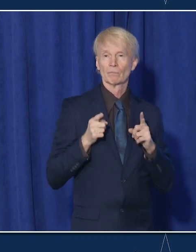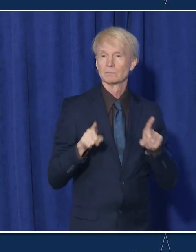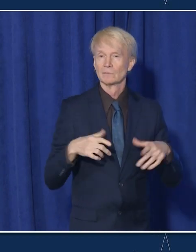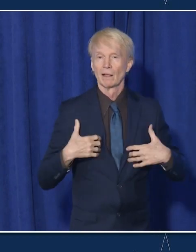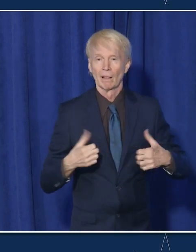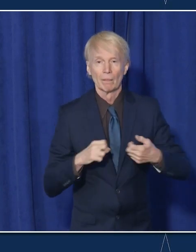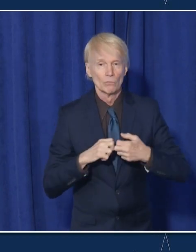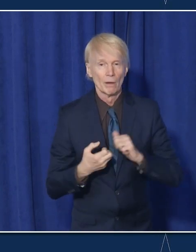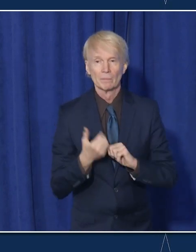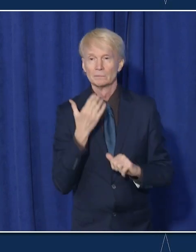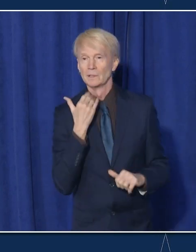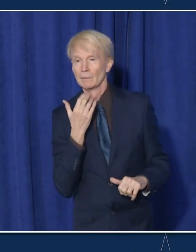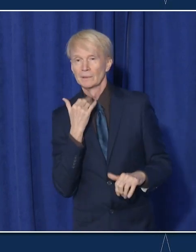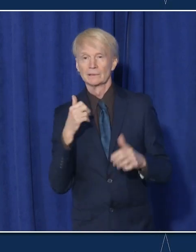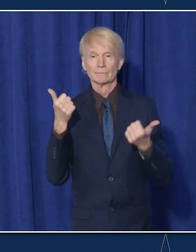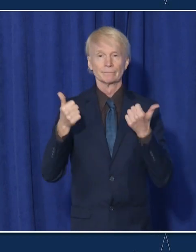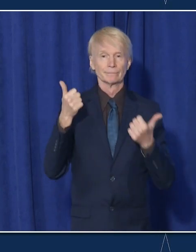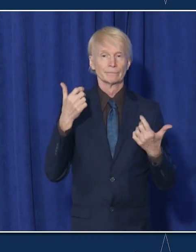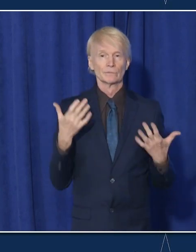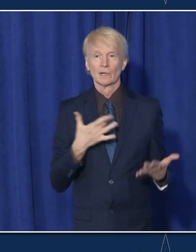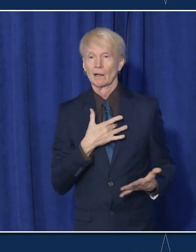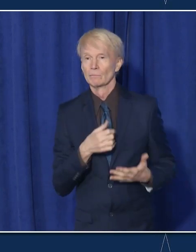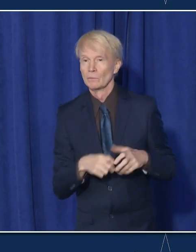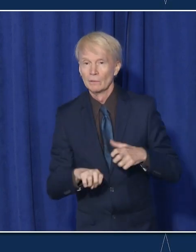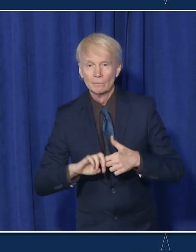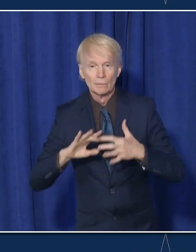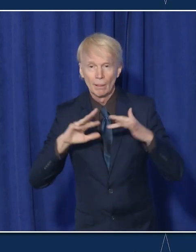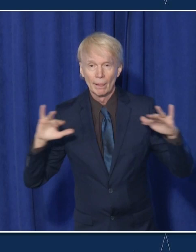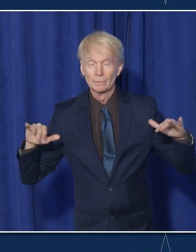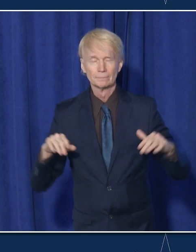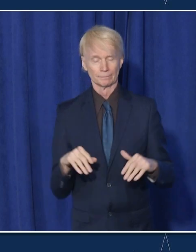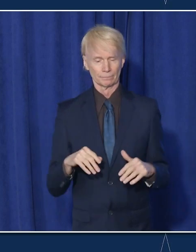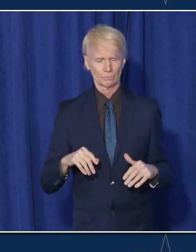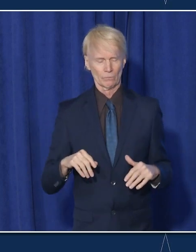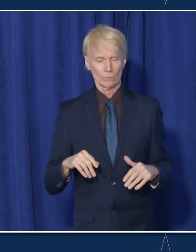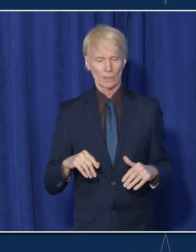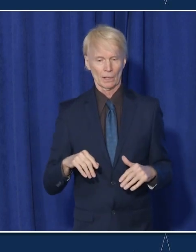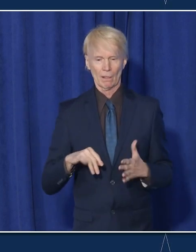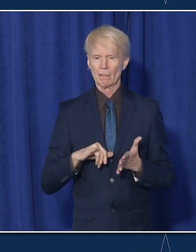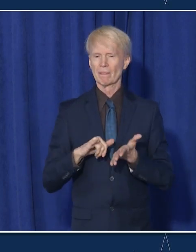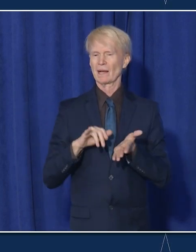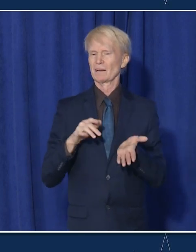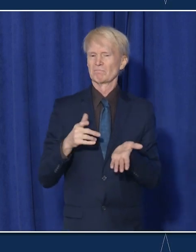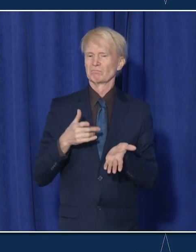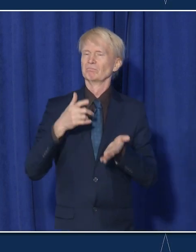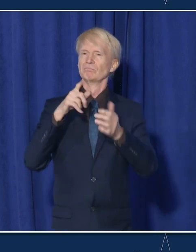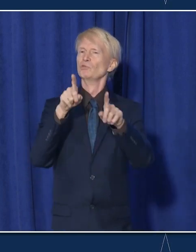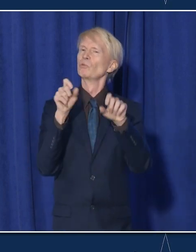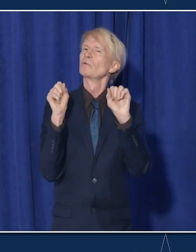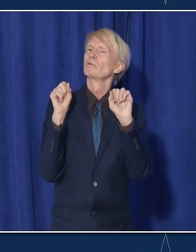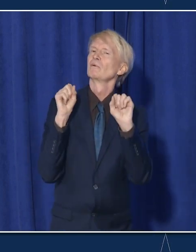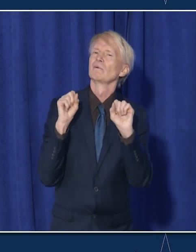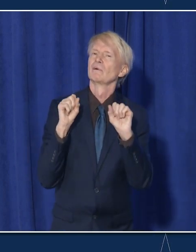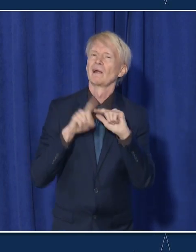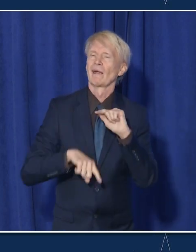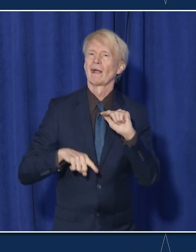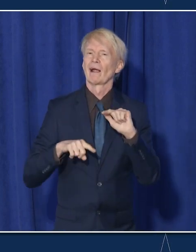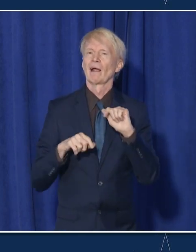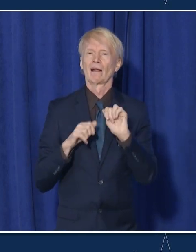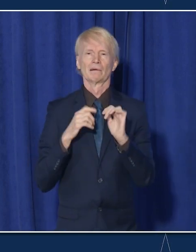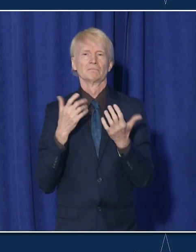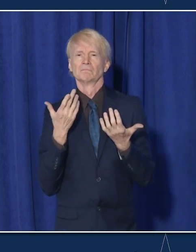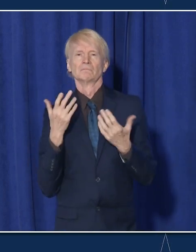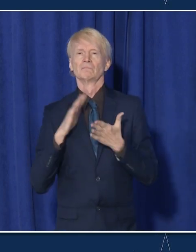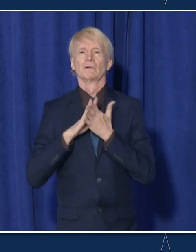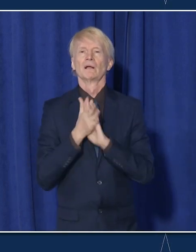I think here's what I would say. There's not a downside to getting a booster right now. I want people to hear that just